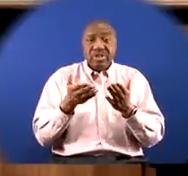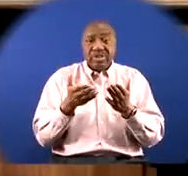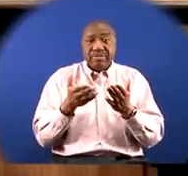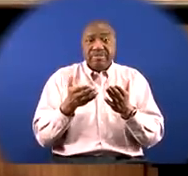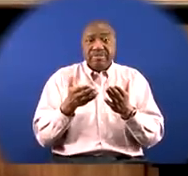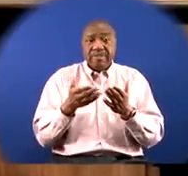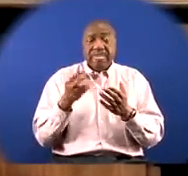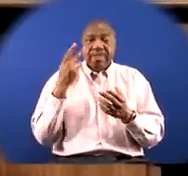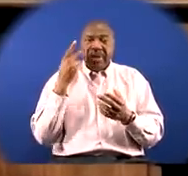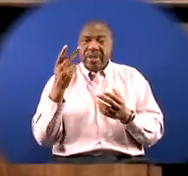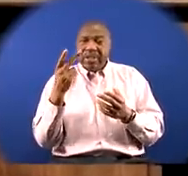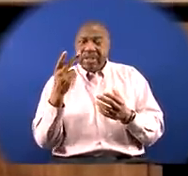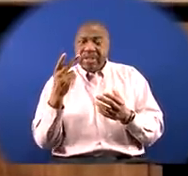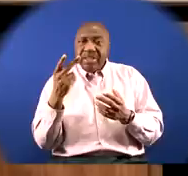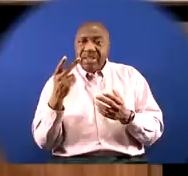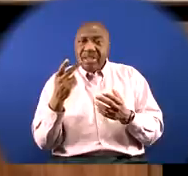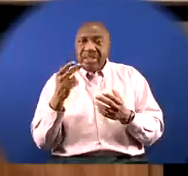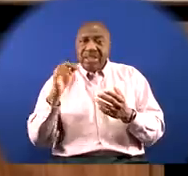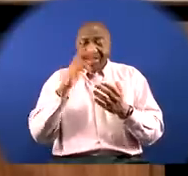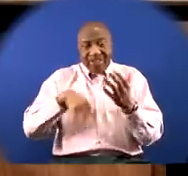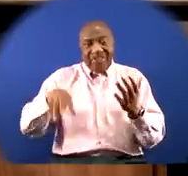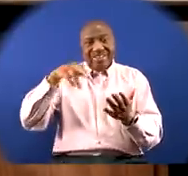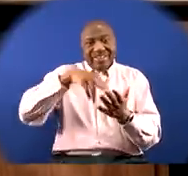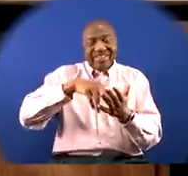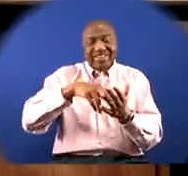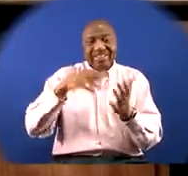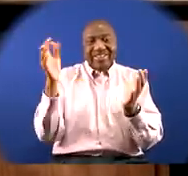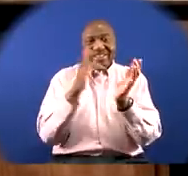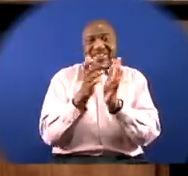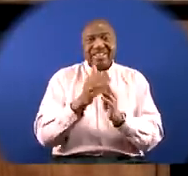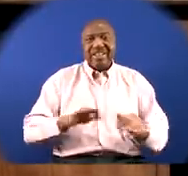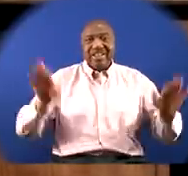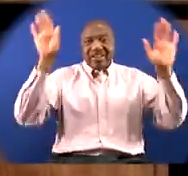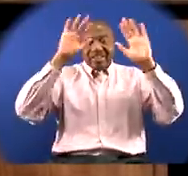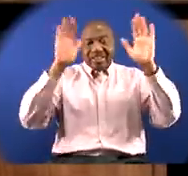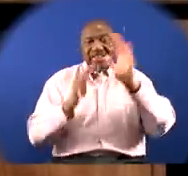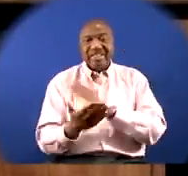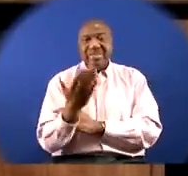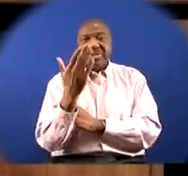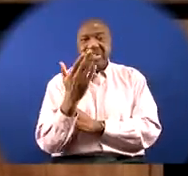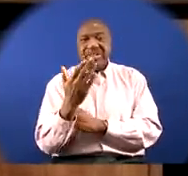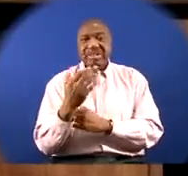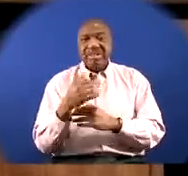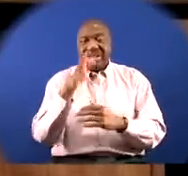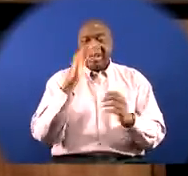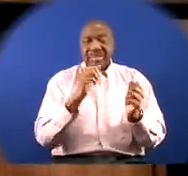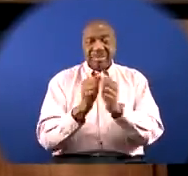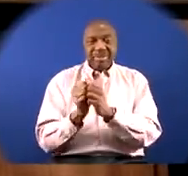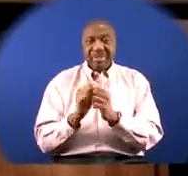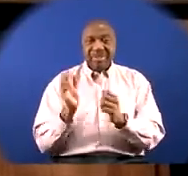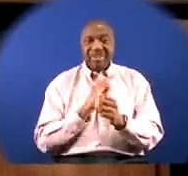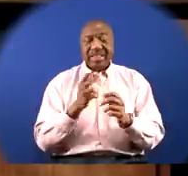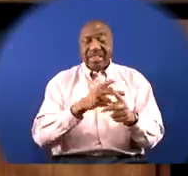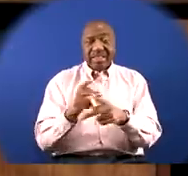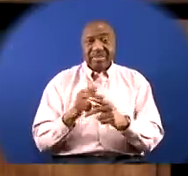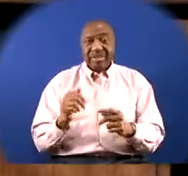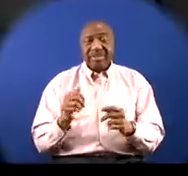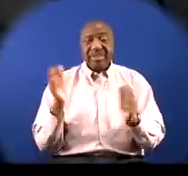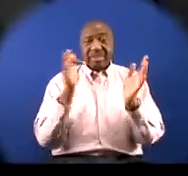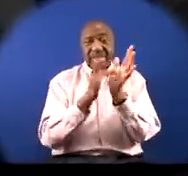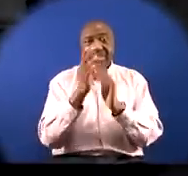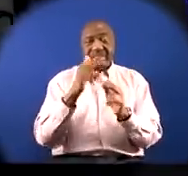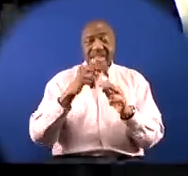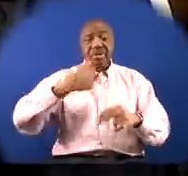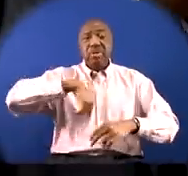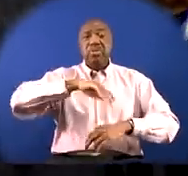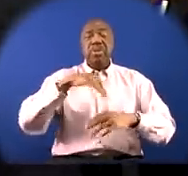looking forward to the resurrection of Christ on Sunday morning. God, be with us and keep us as always. In Jesus' name